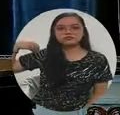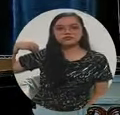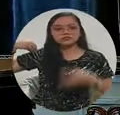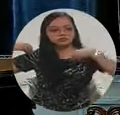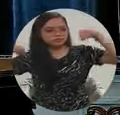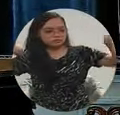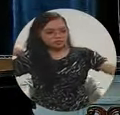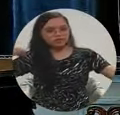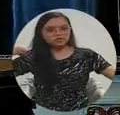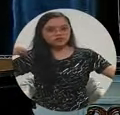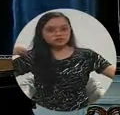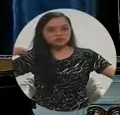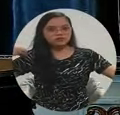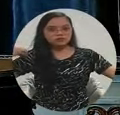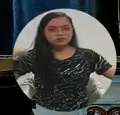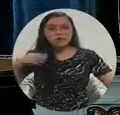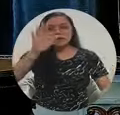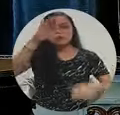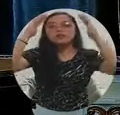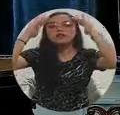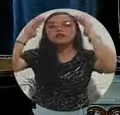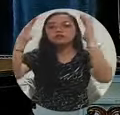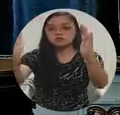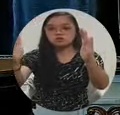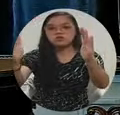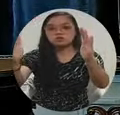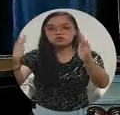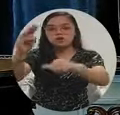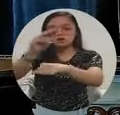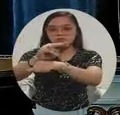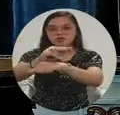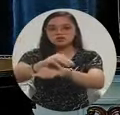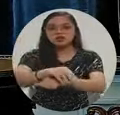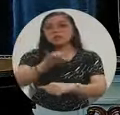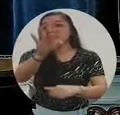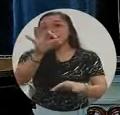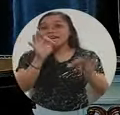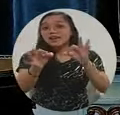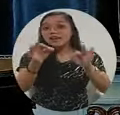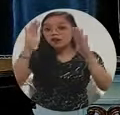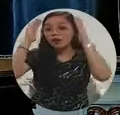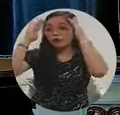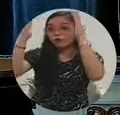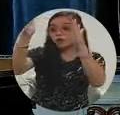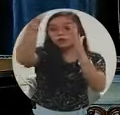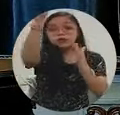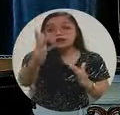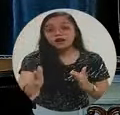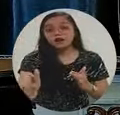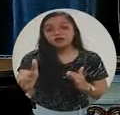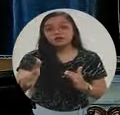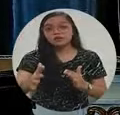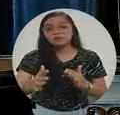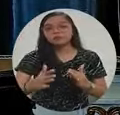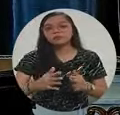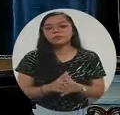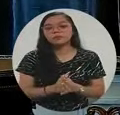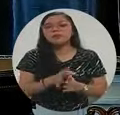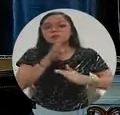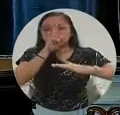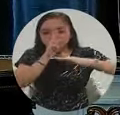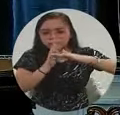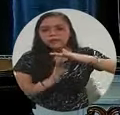When your mind is focused, this won't be a problem at all. You will rejoice in the prosperity of everybody